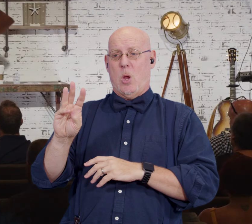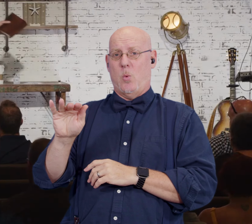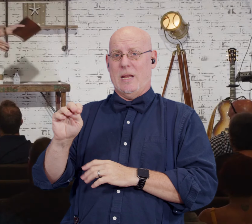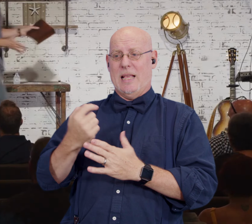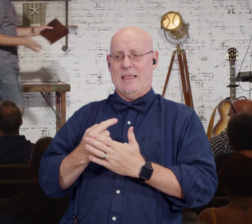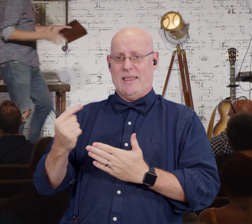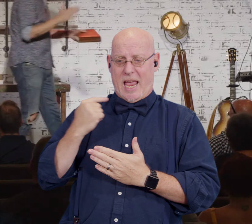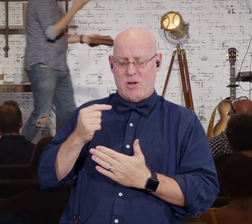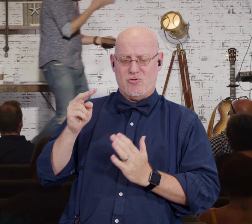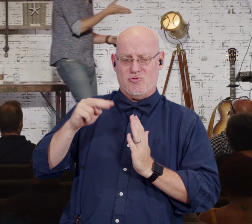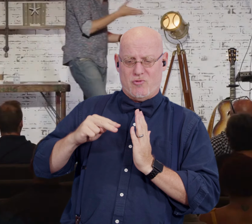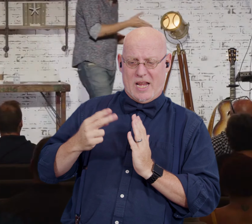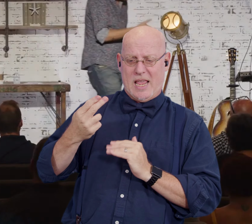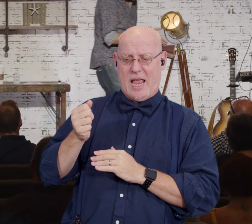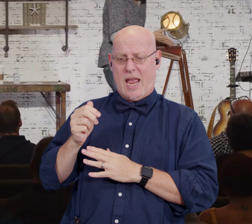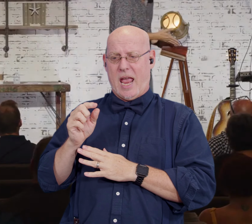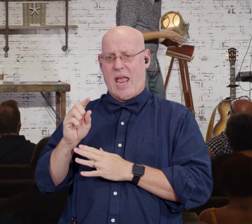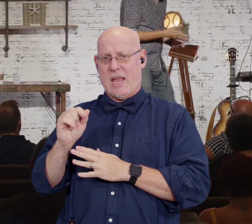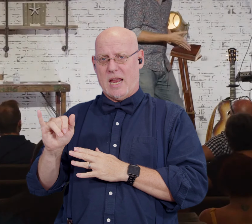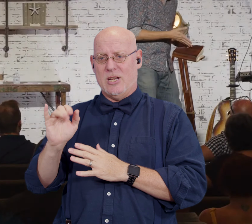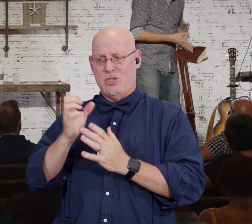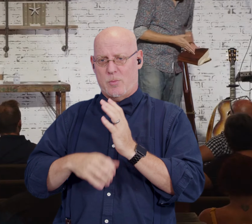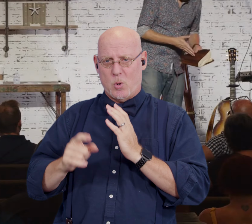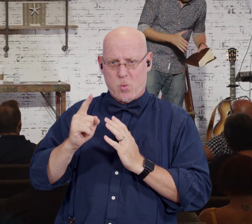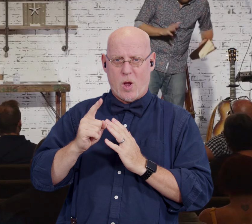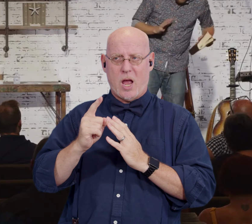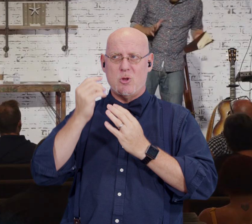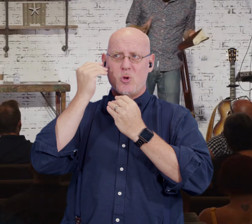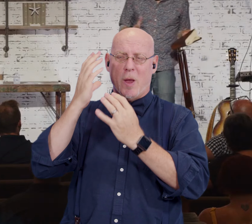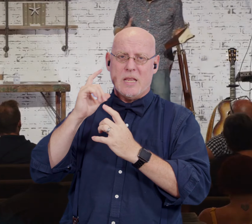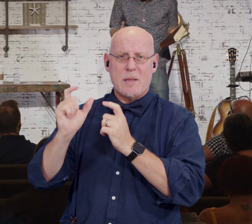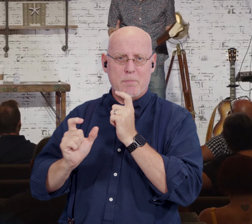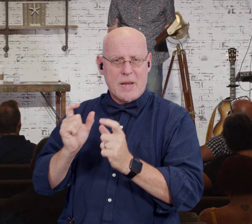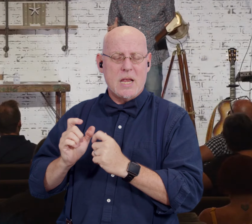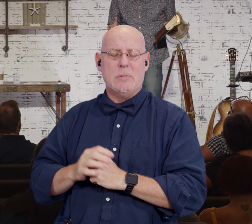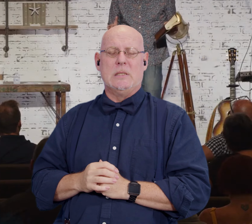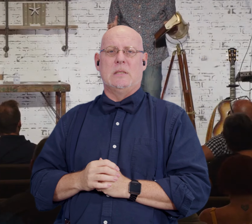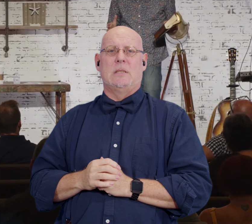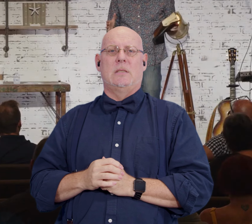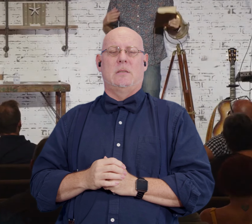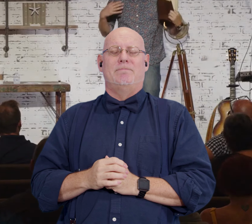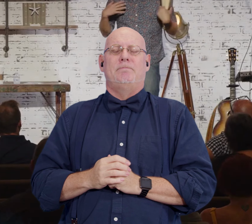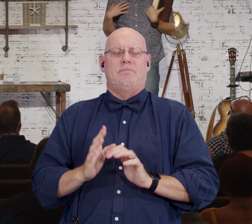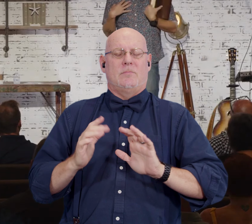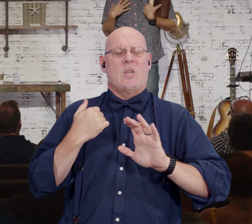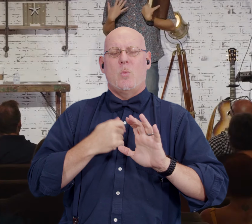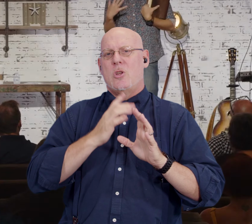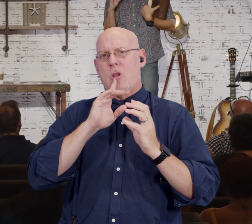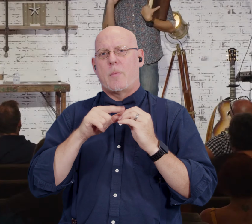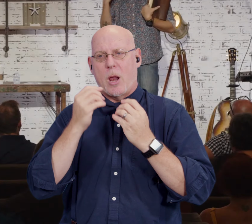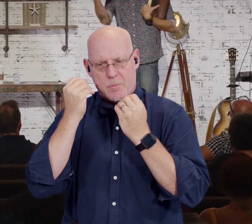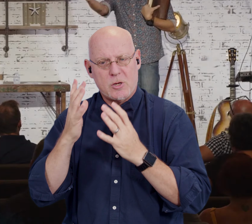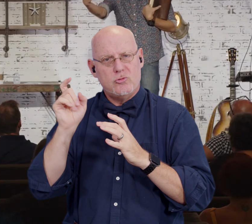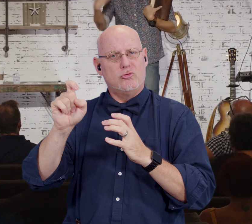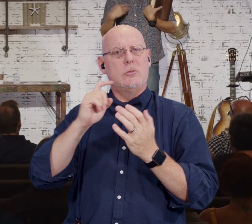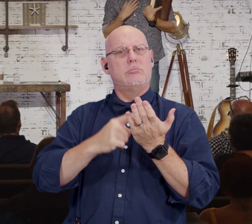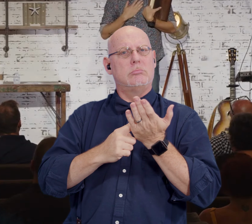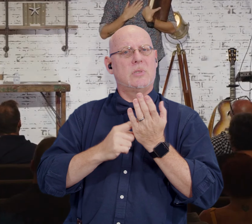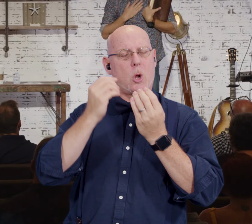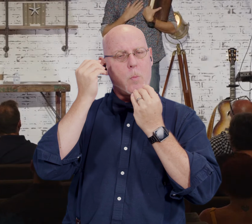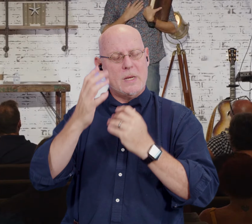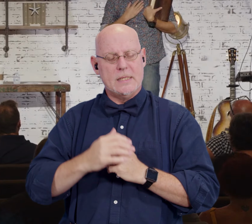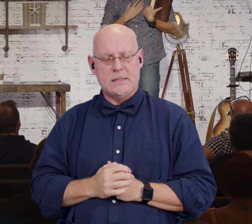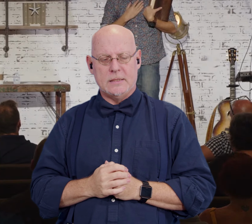at Winnie last week and I'm reading Haggai chapter 1 and the obedience of the people, look, we can talk about obedience and we should talk